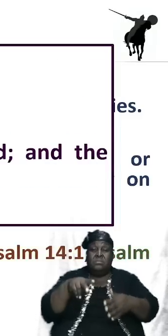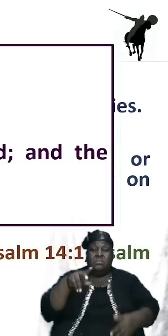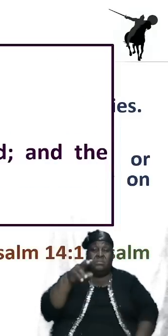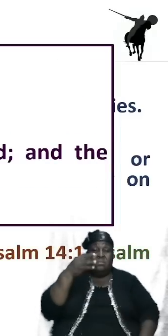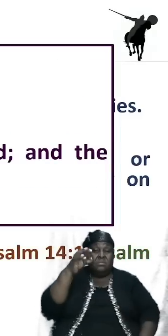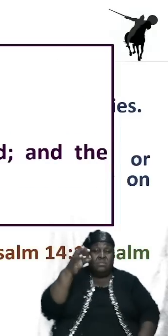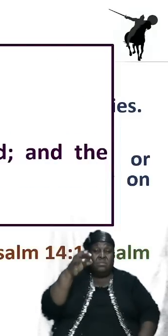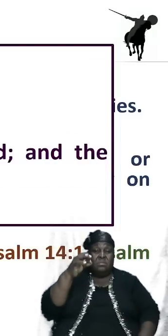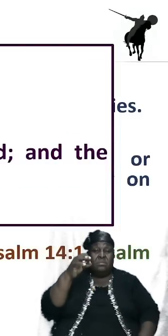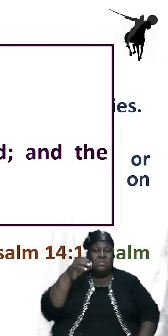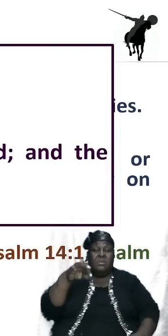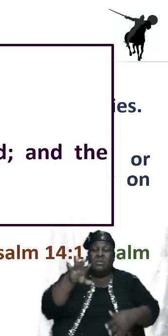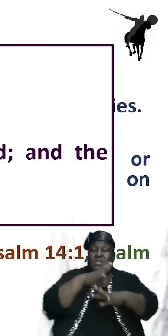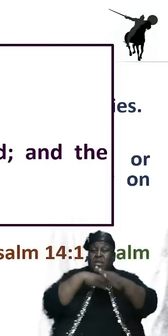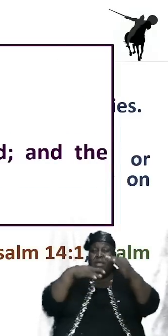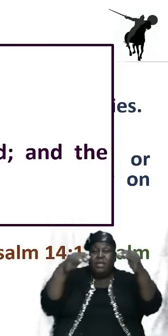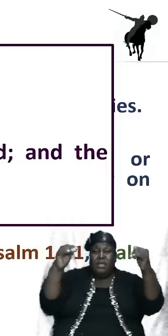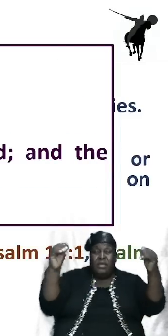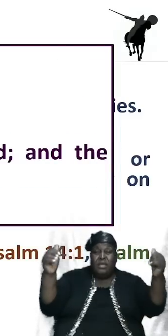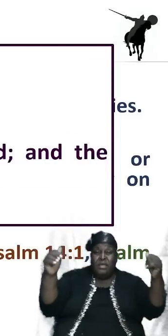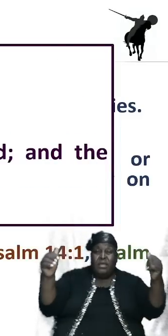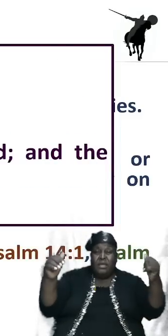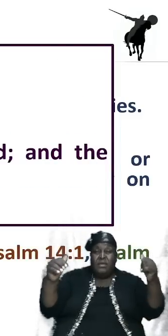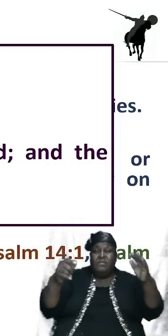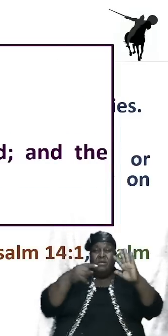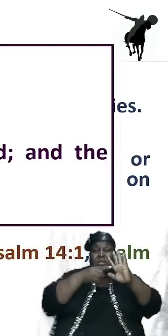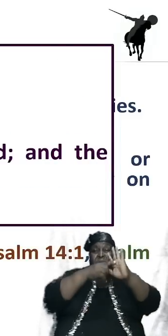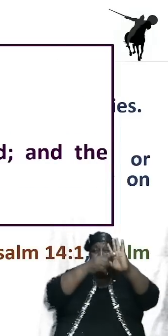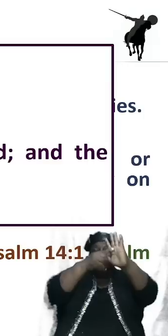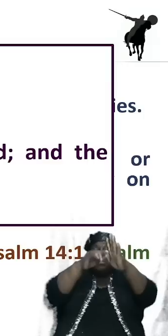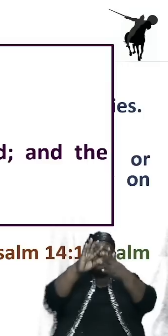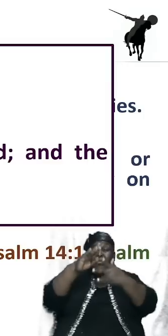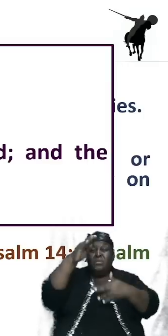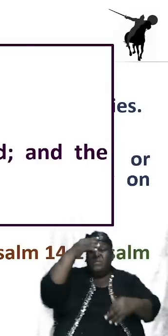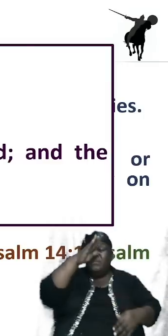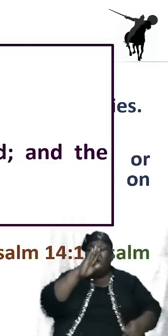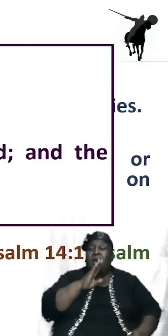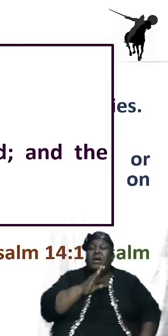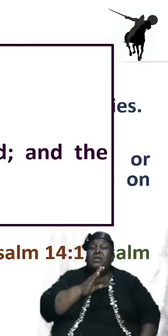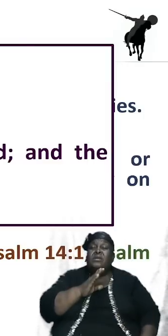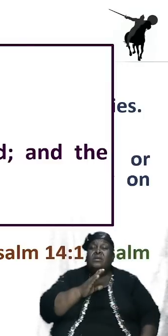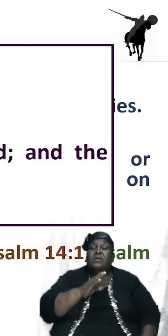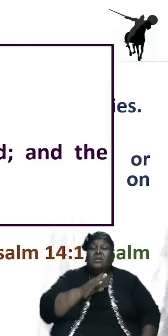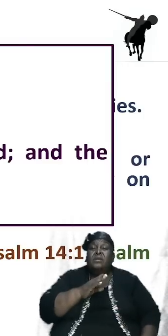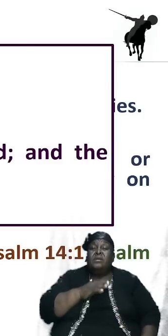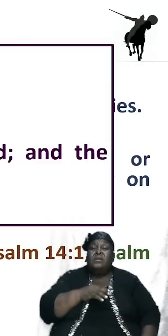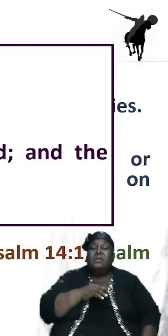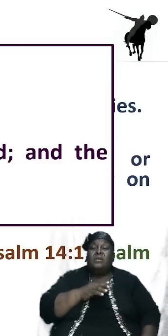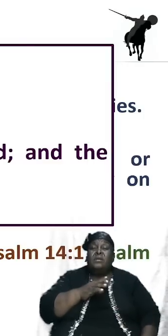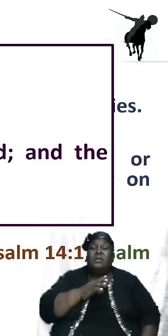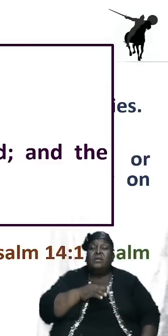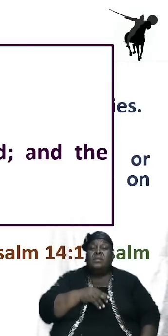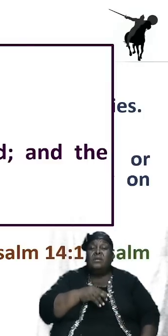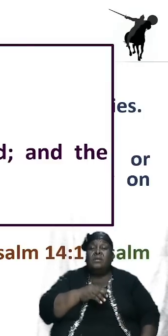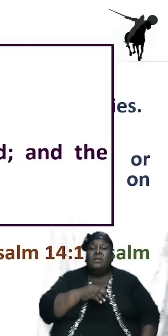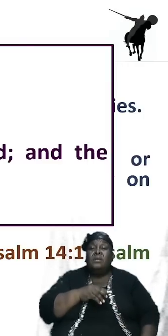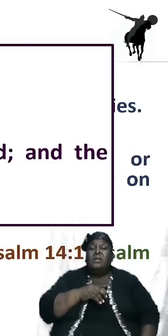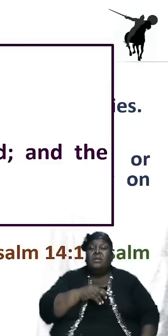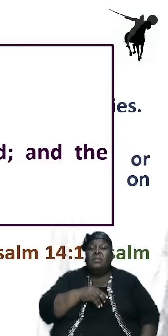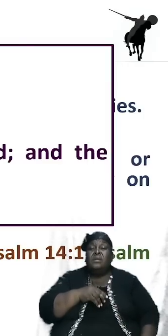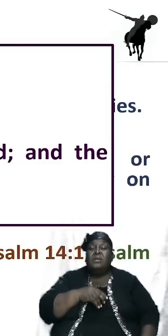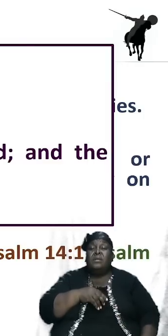says, the heavens declare the glory of God. That's what you call general revelation. Without you